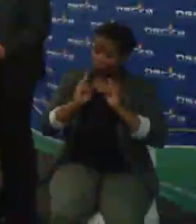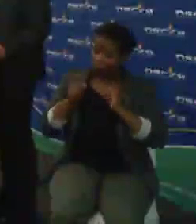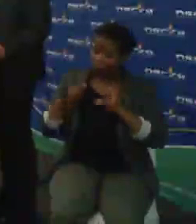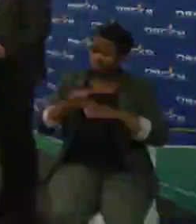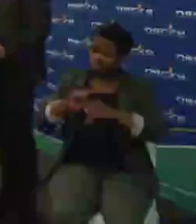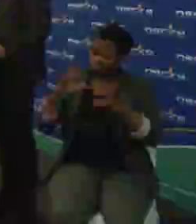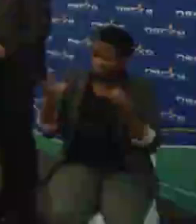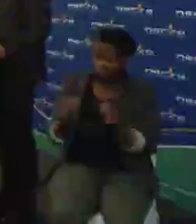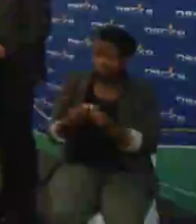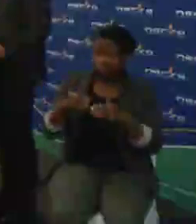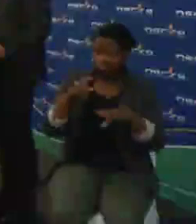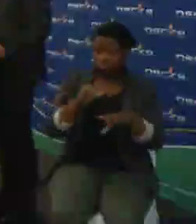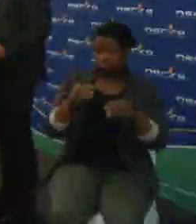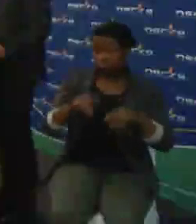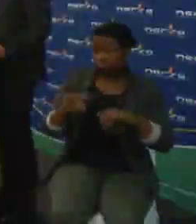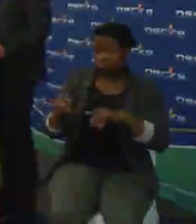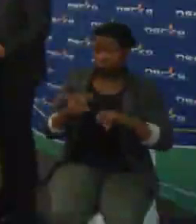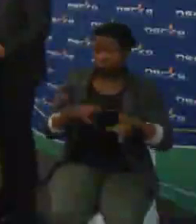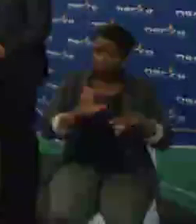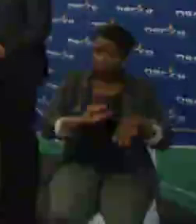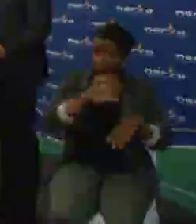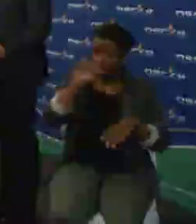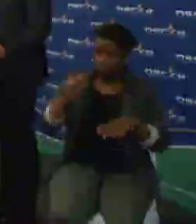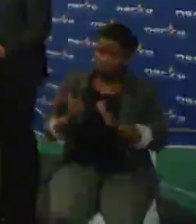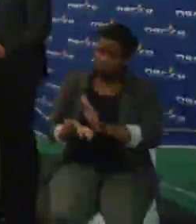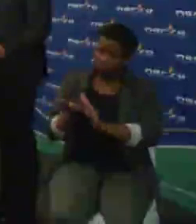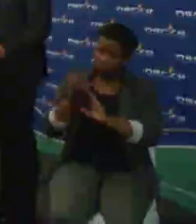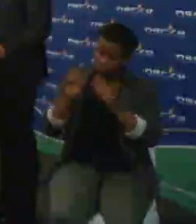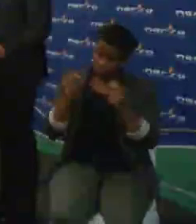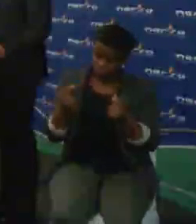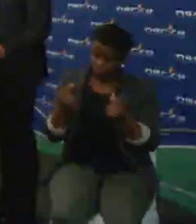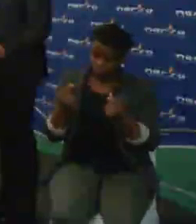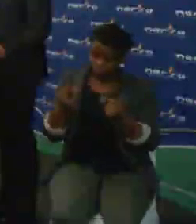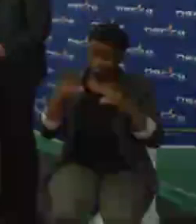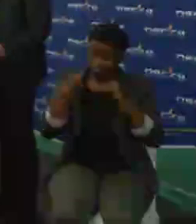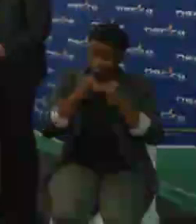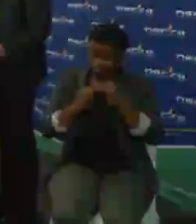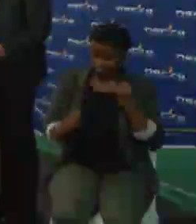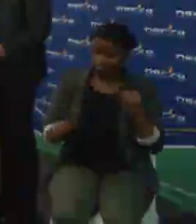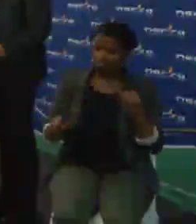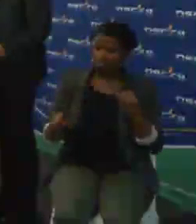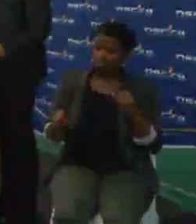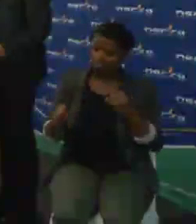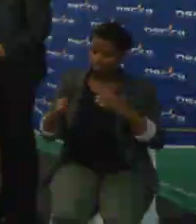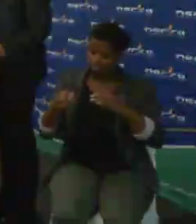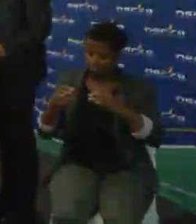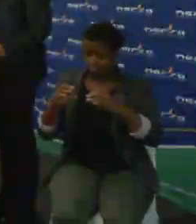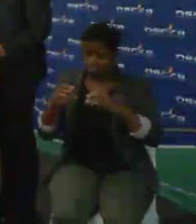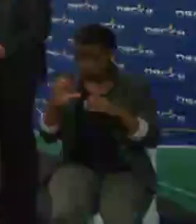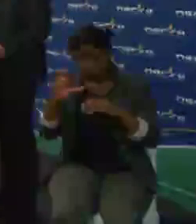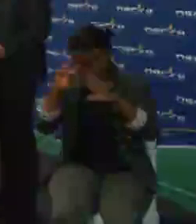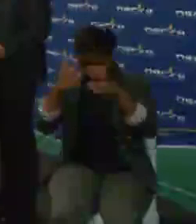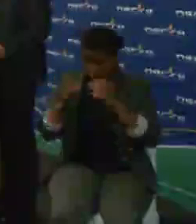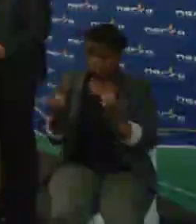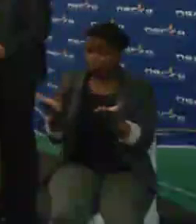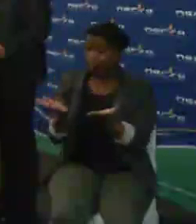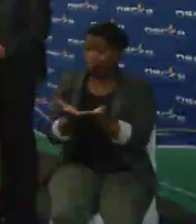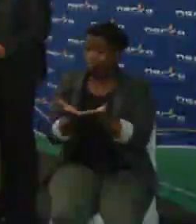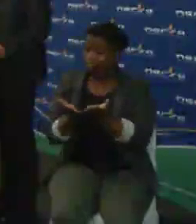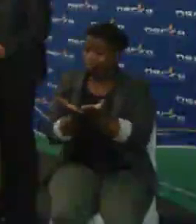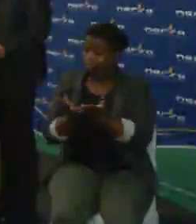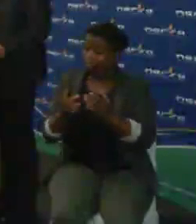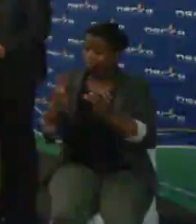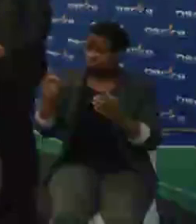a whole. Furthermore, higher prices may further worsen Eskom's debtors book and solidifies a culture of non-payment at